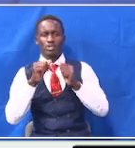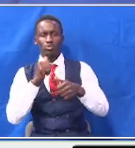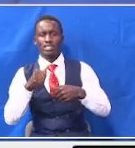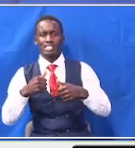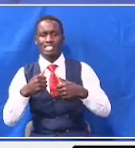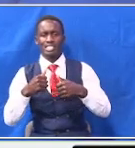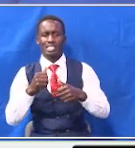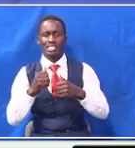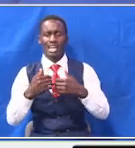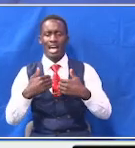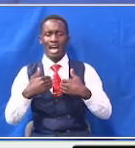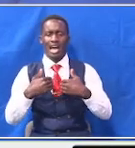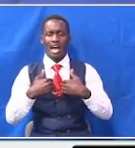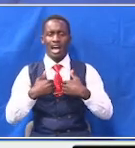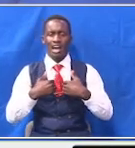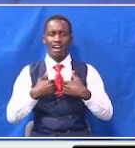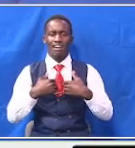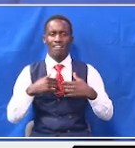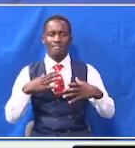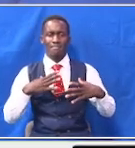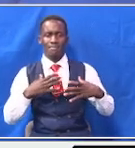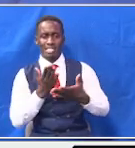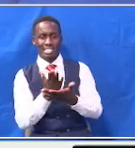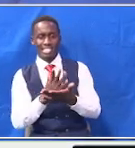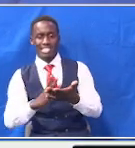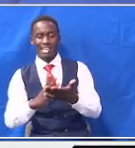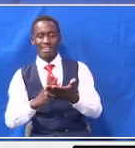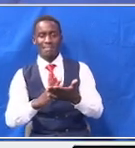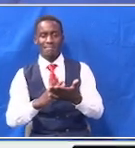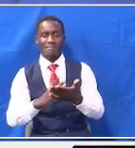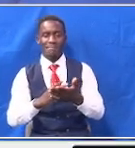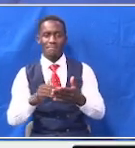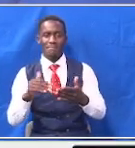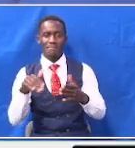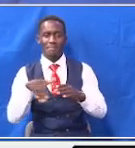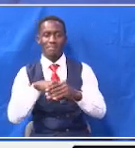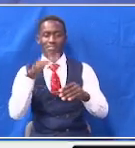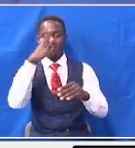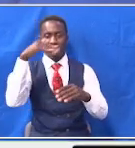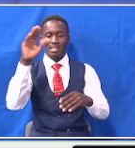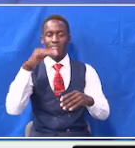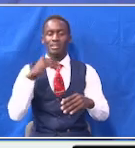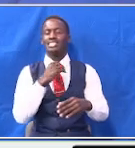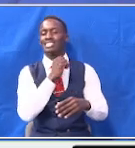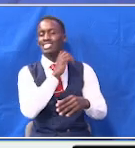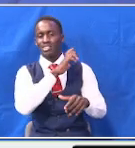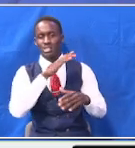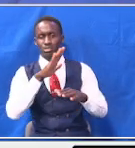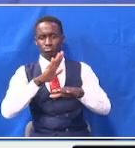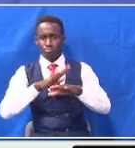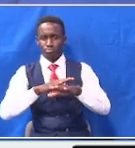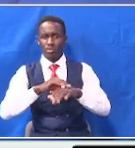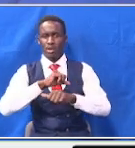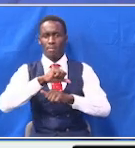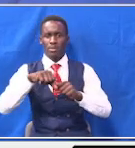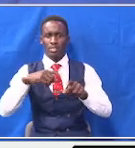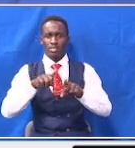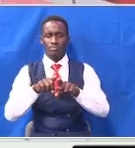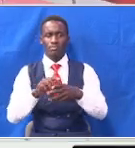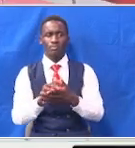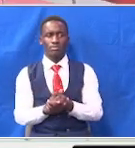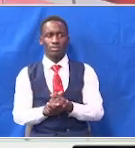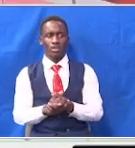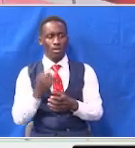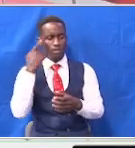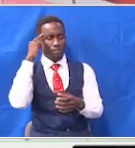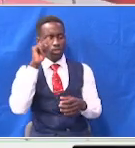of parliament shouting, Igwe, Igwe, at the end of it. Dr. Ojiambo. Yes. Is it Igwe for you or nay? I